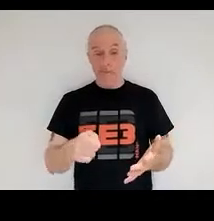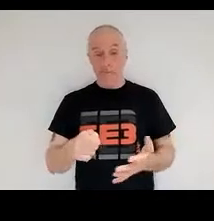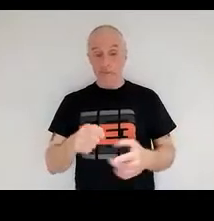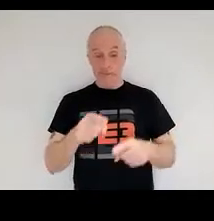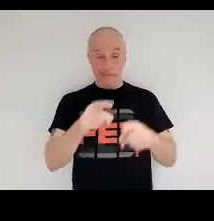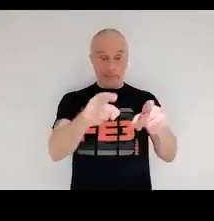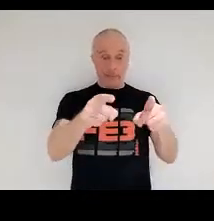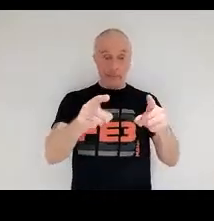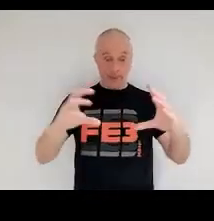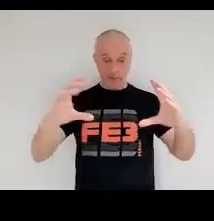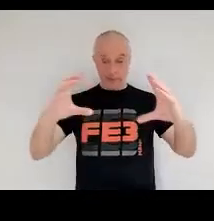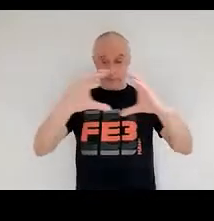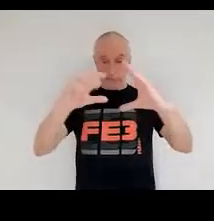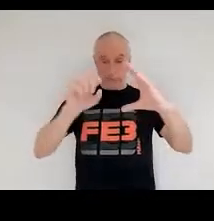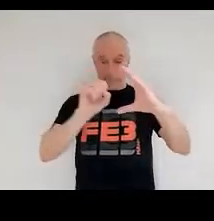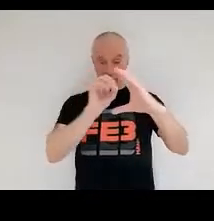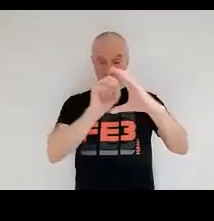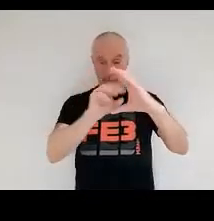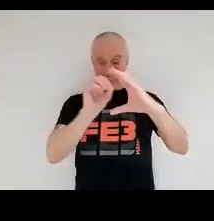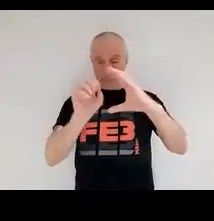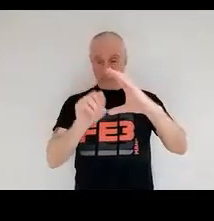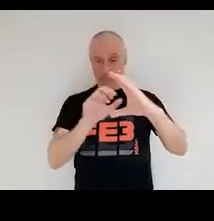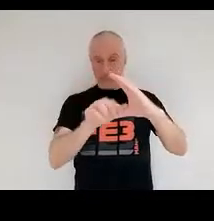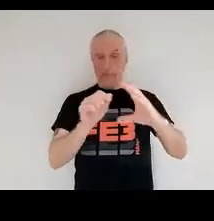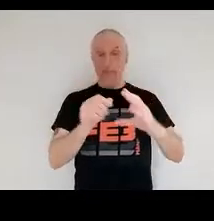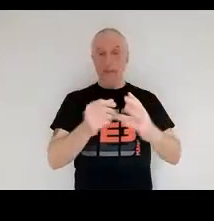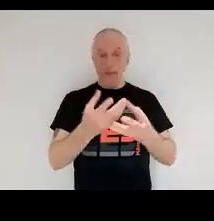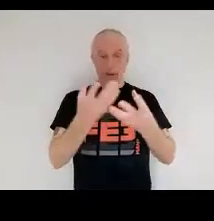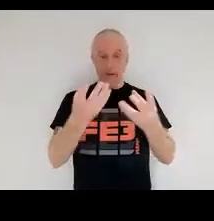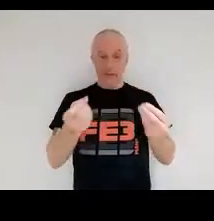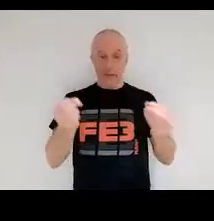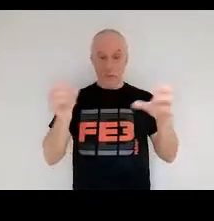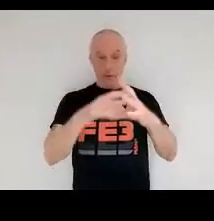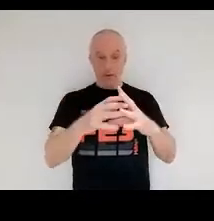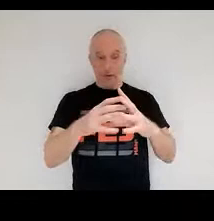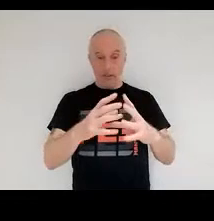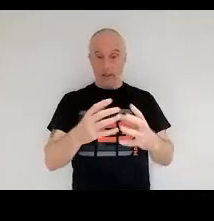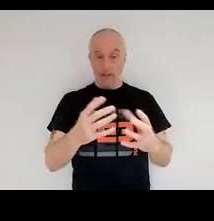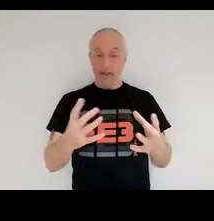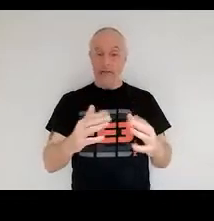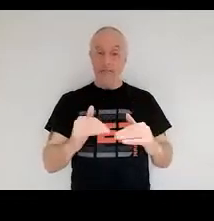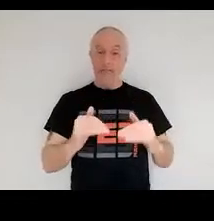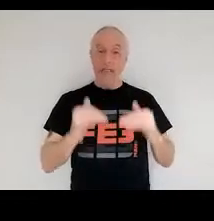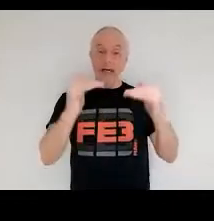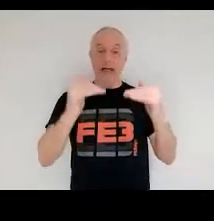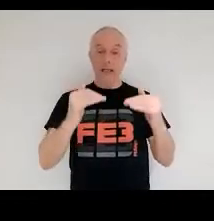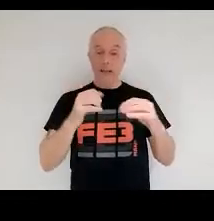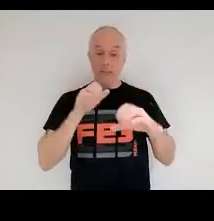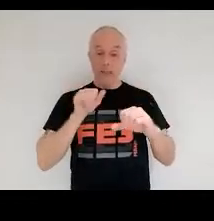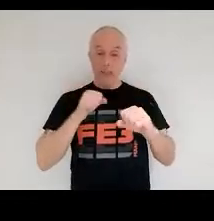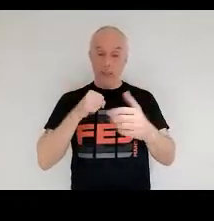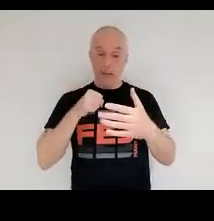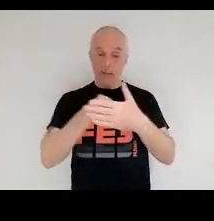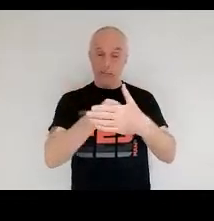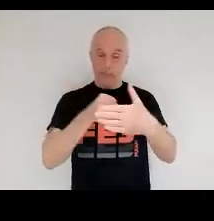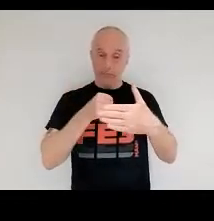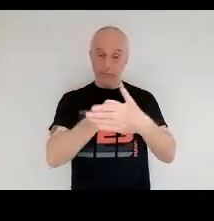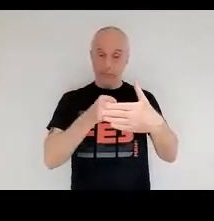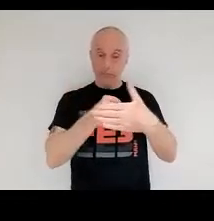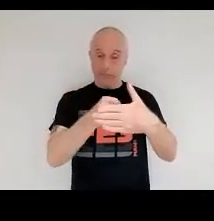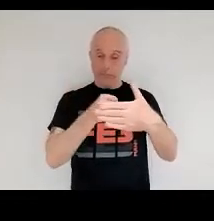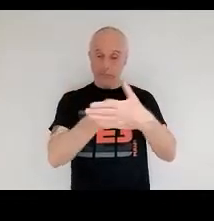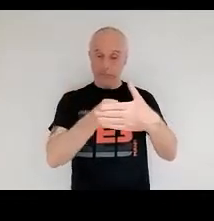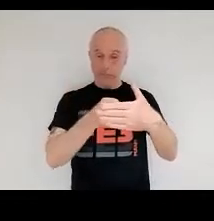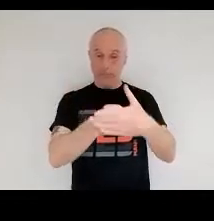top, where we did comparative soaking at high pressure with natural gas and with hydrogen. We then